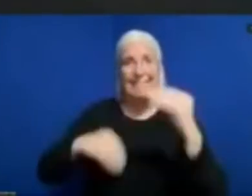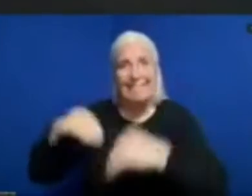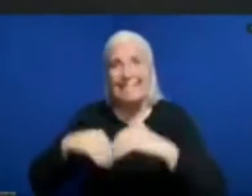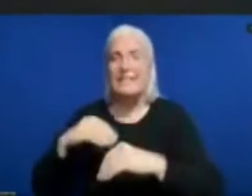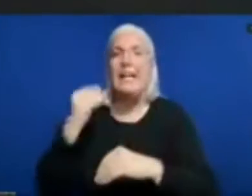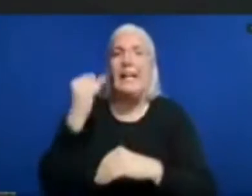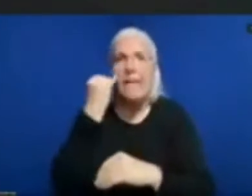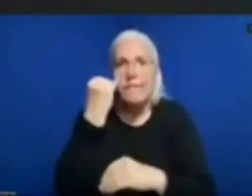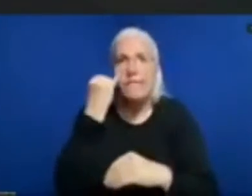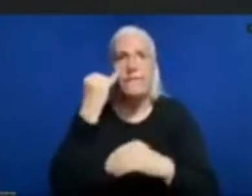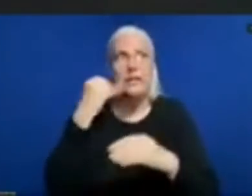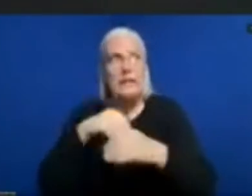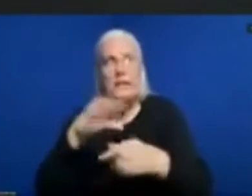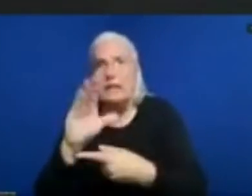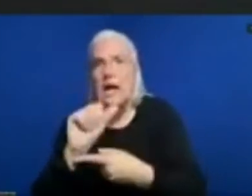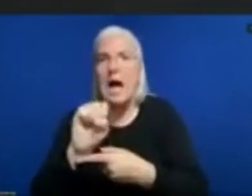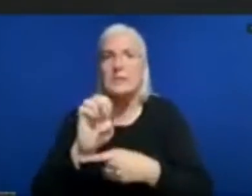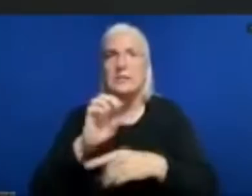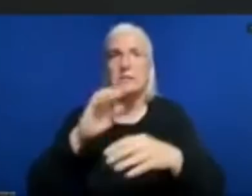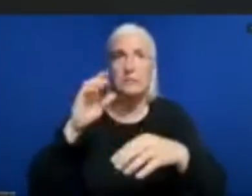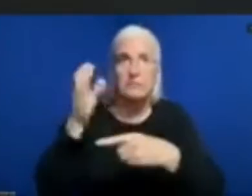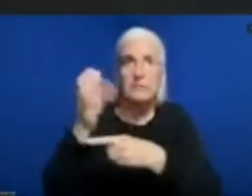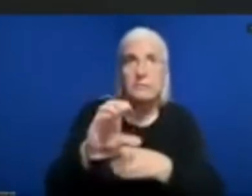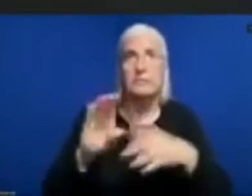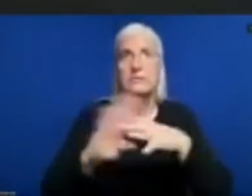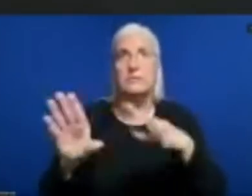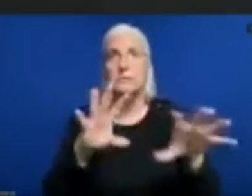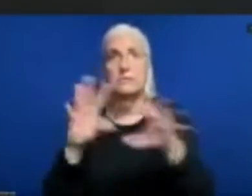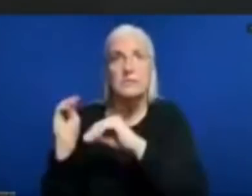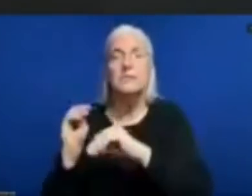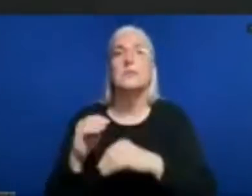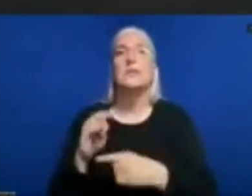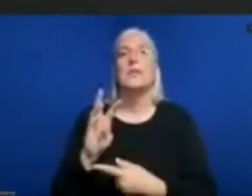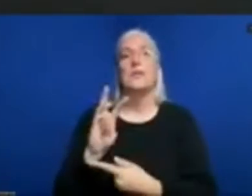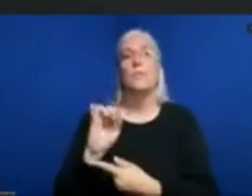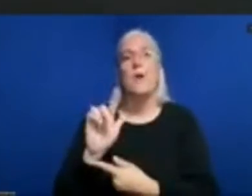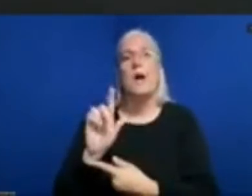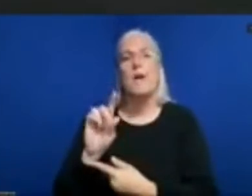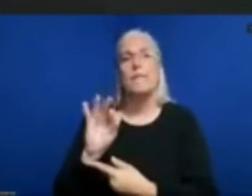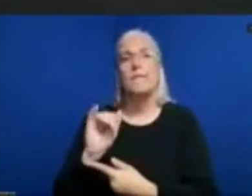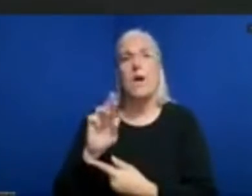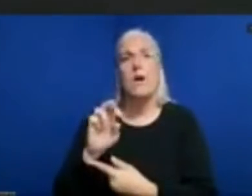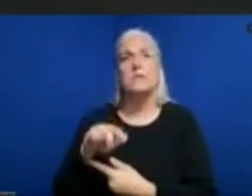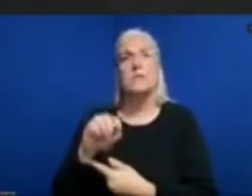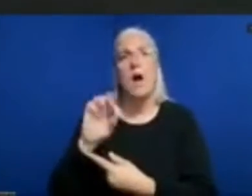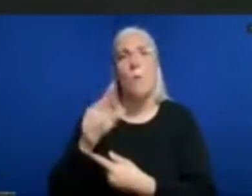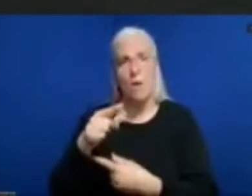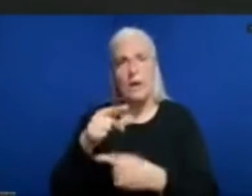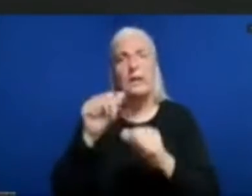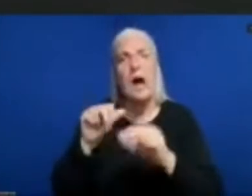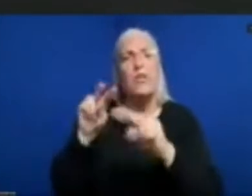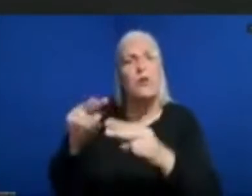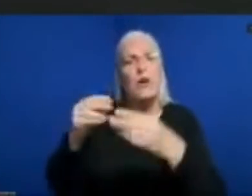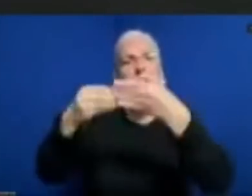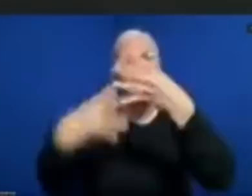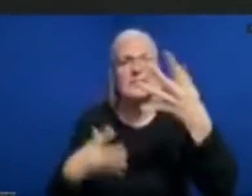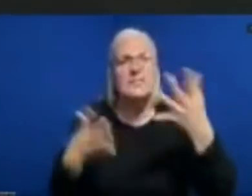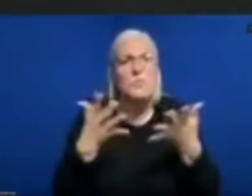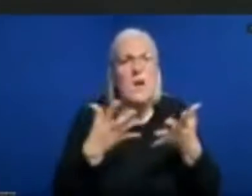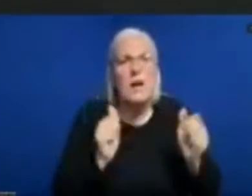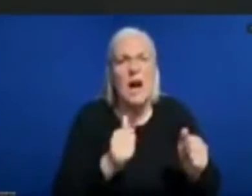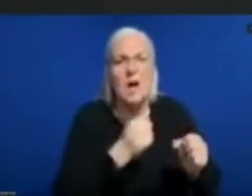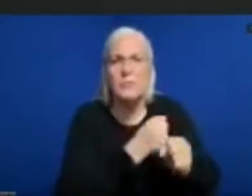family safe. Now with an update on the weather forecast for over the fire, I'd like to introduce our incident